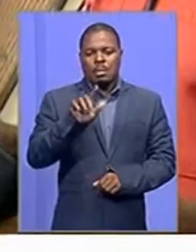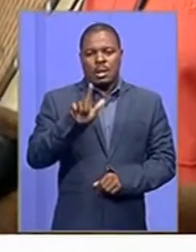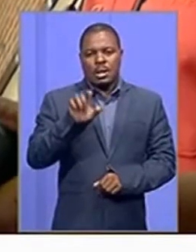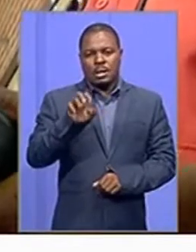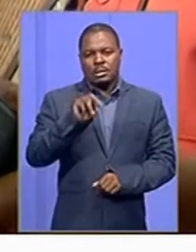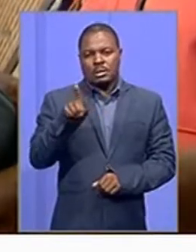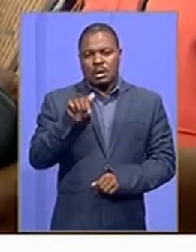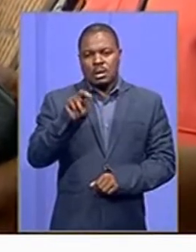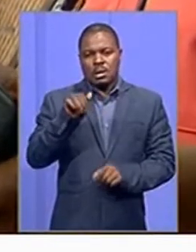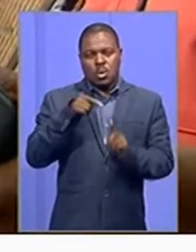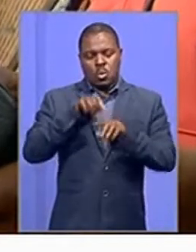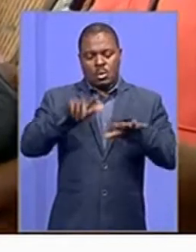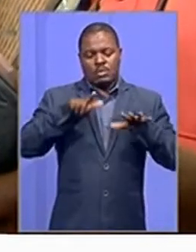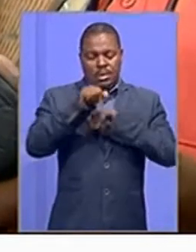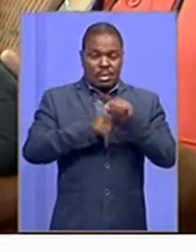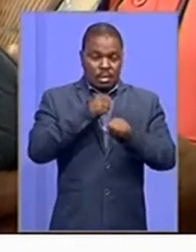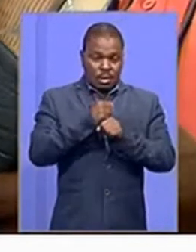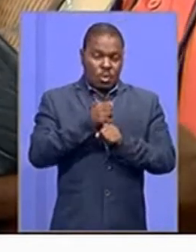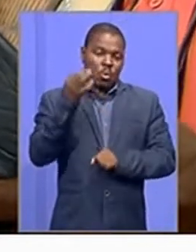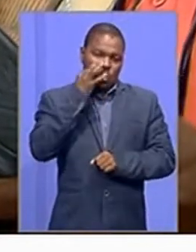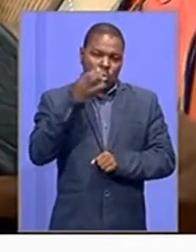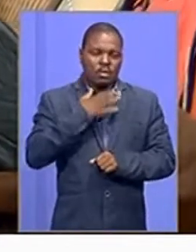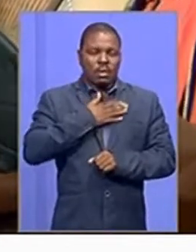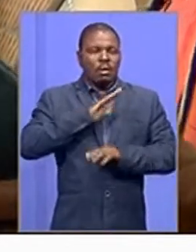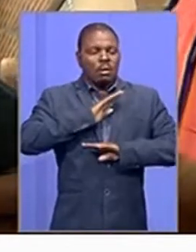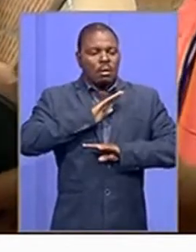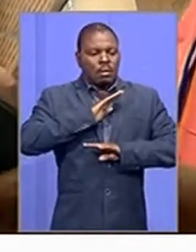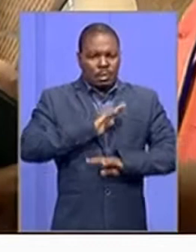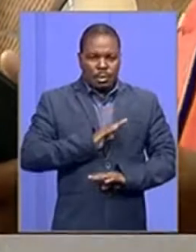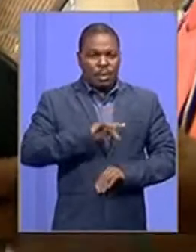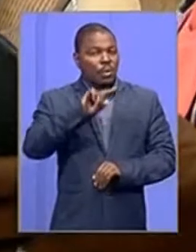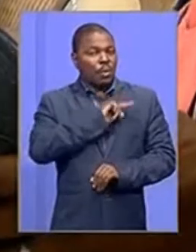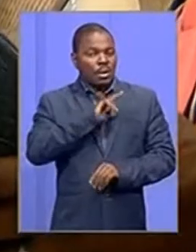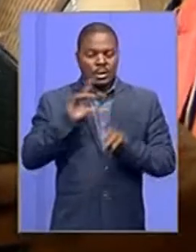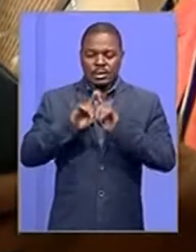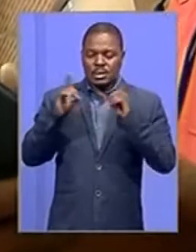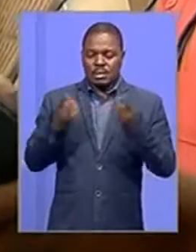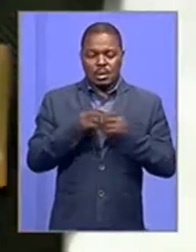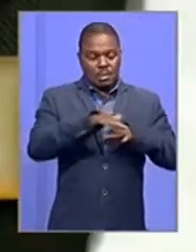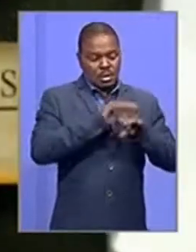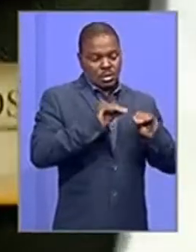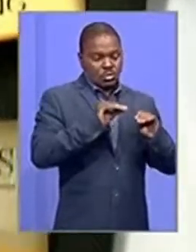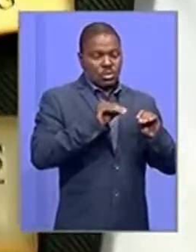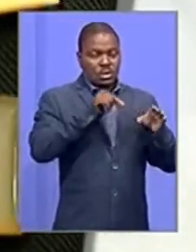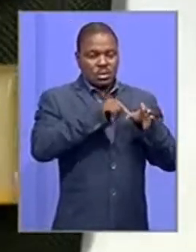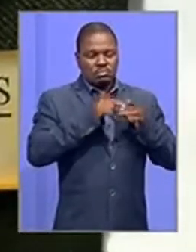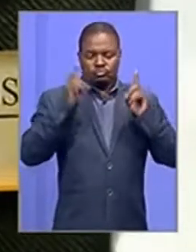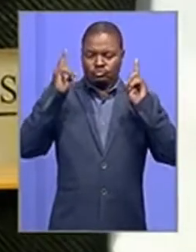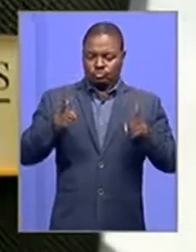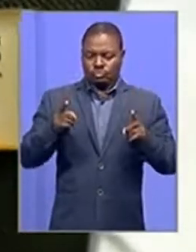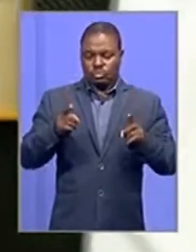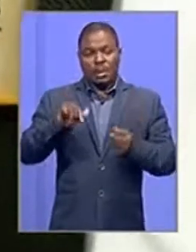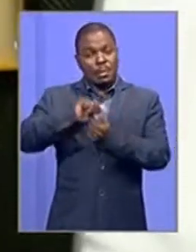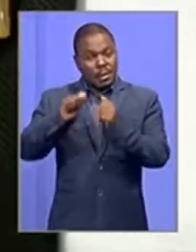dilemo tse 17 hore o ikutlwa a imollohile kamora hore Lefapha la Thuto ya Motheo le laele hore dithuto